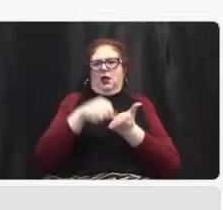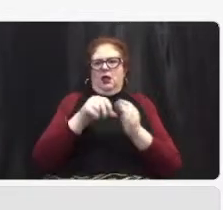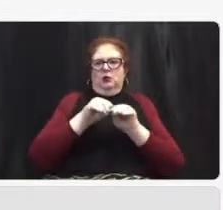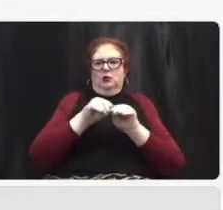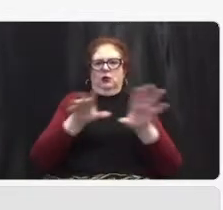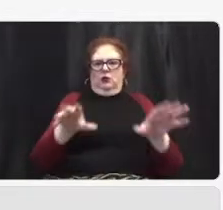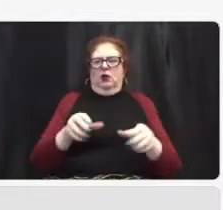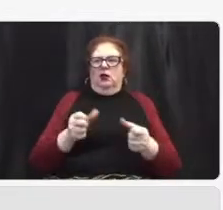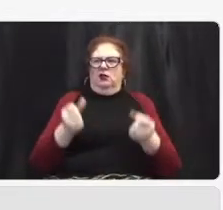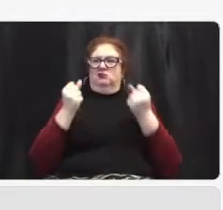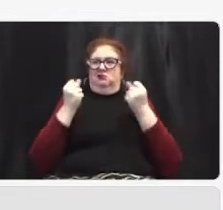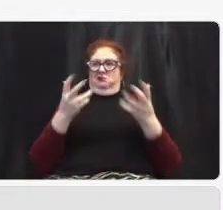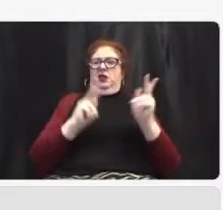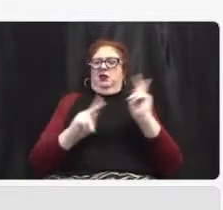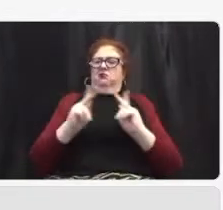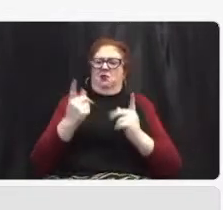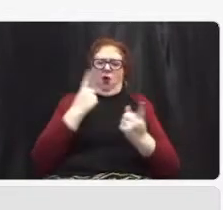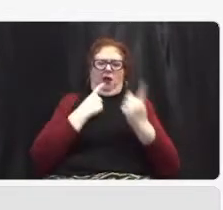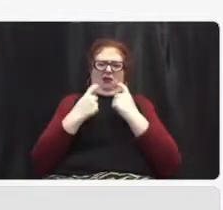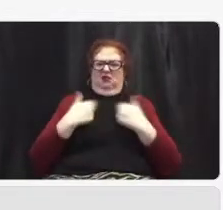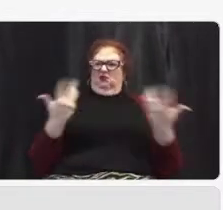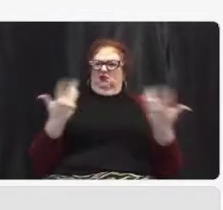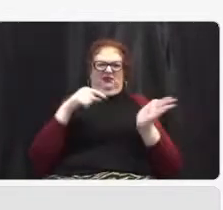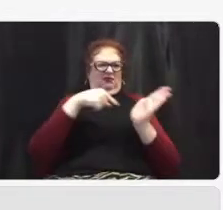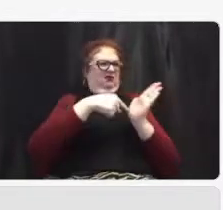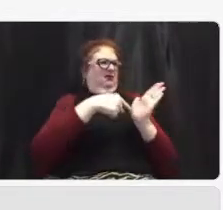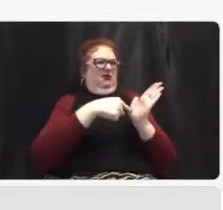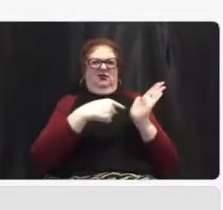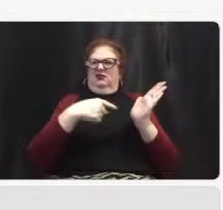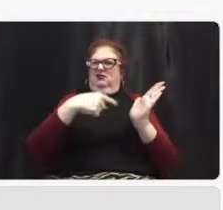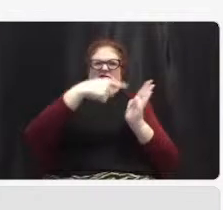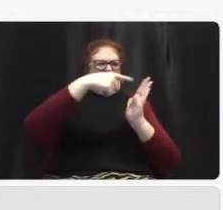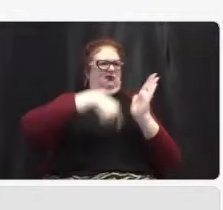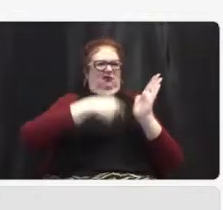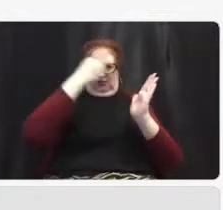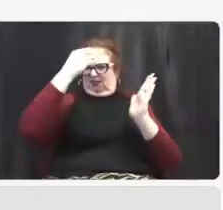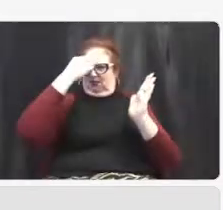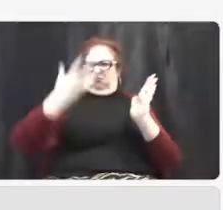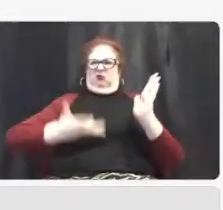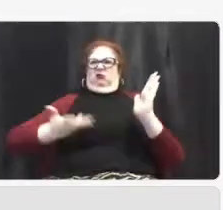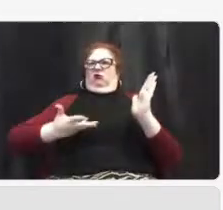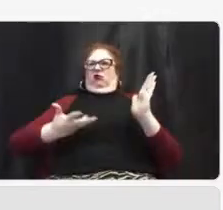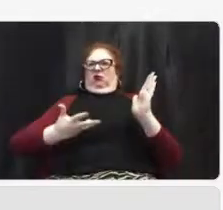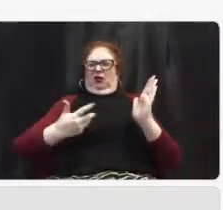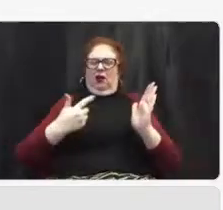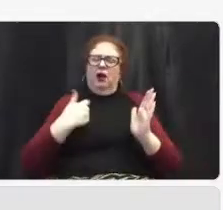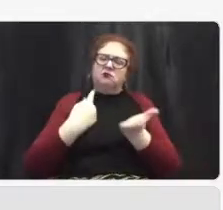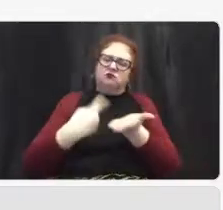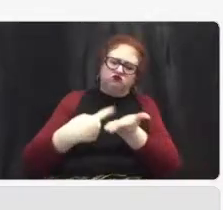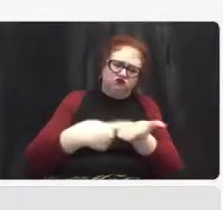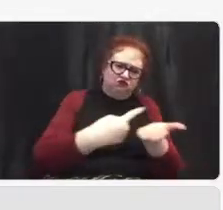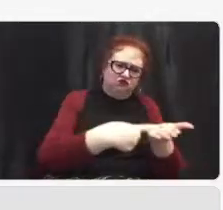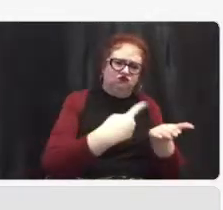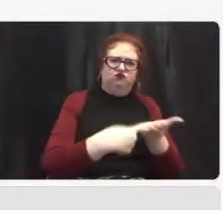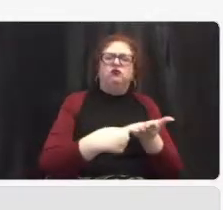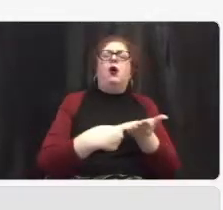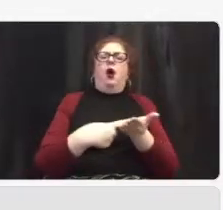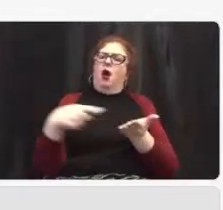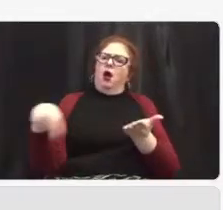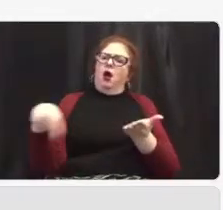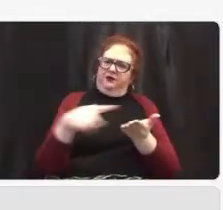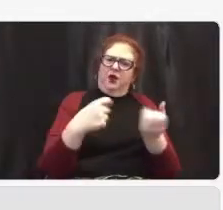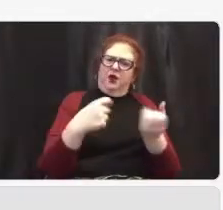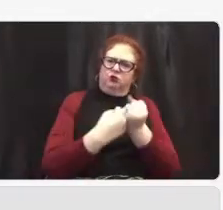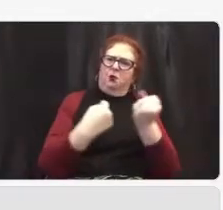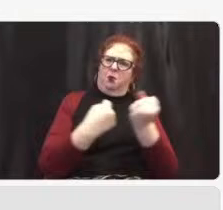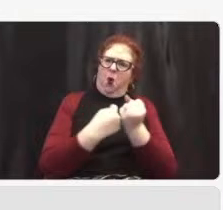just like, what is this? Like, what is this form that I've gotten? And in talking through with other neighbors, they've been very supportive of it. They've said